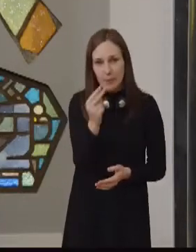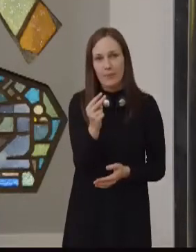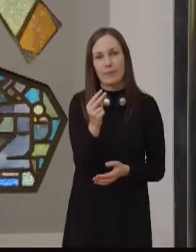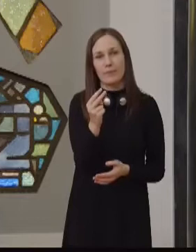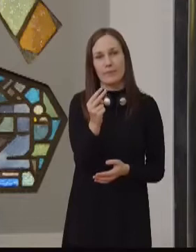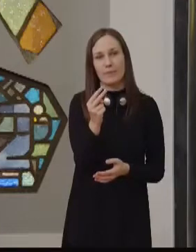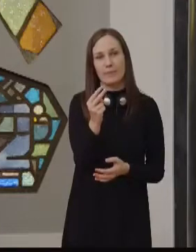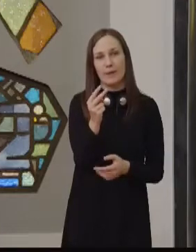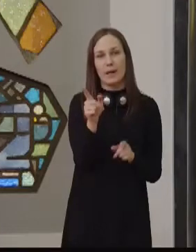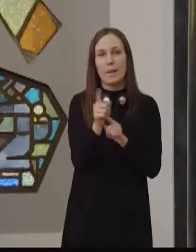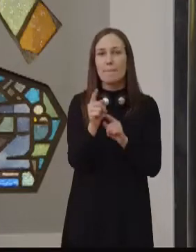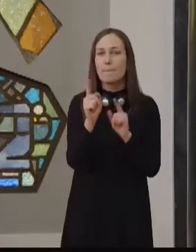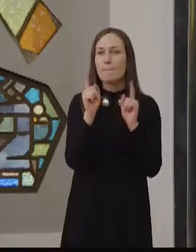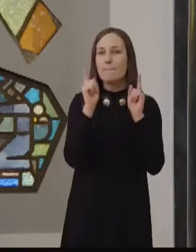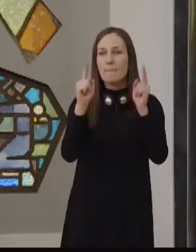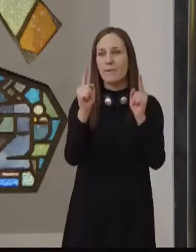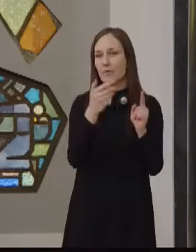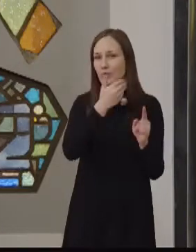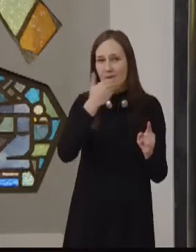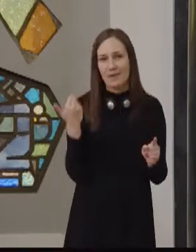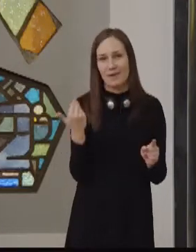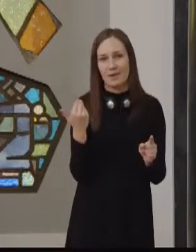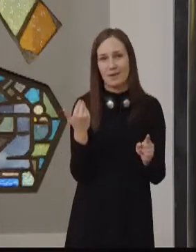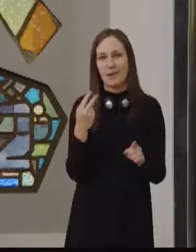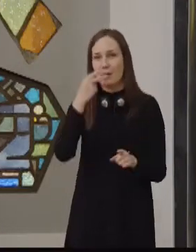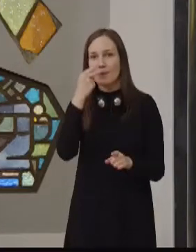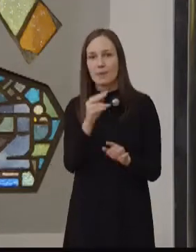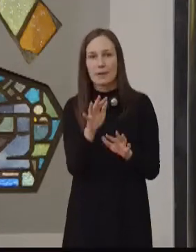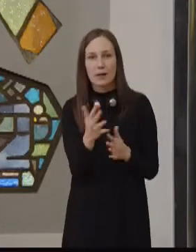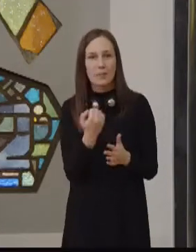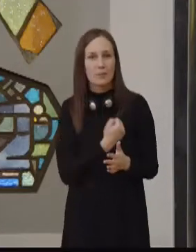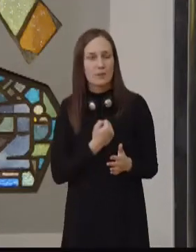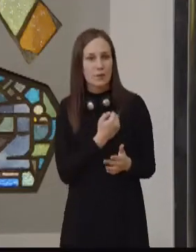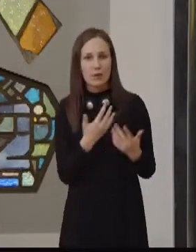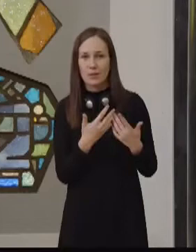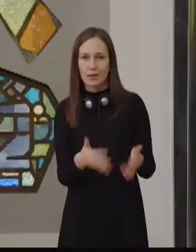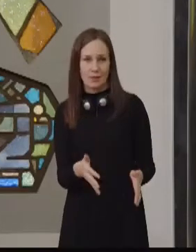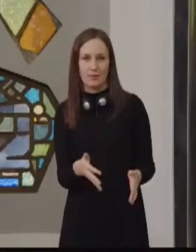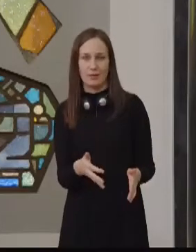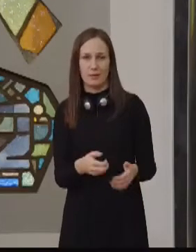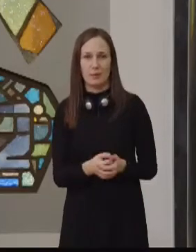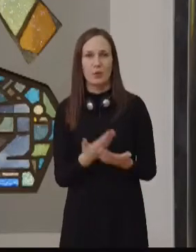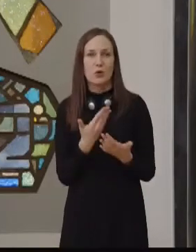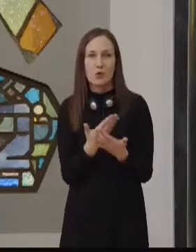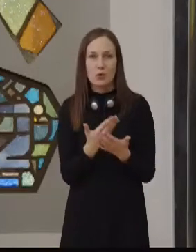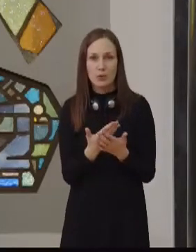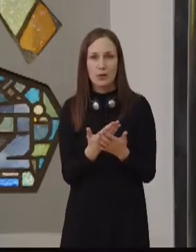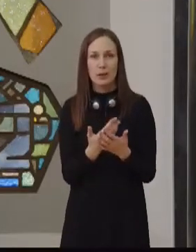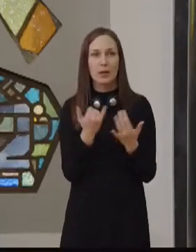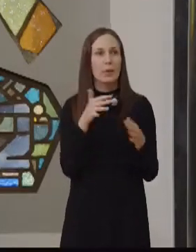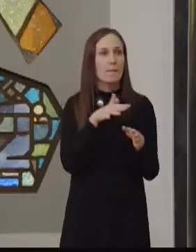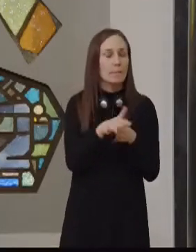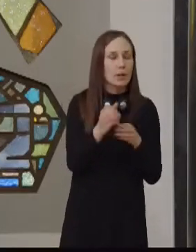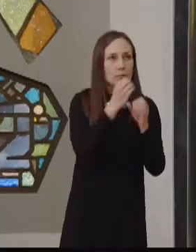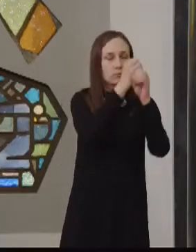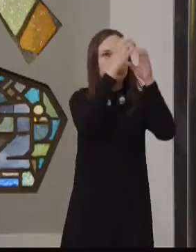from politicians so that our society could see that LGBT people are not a threat, that people